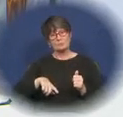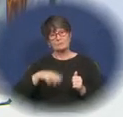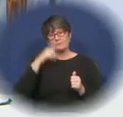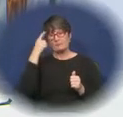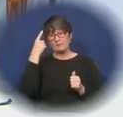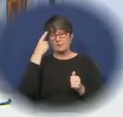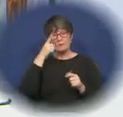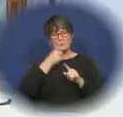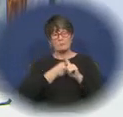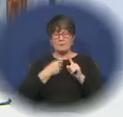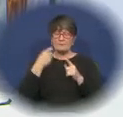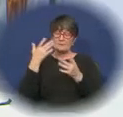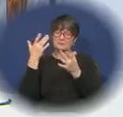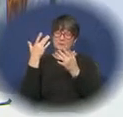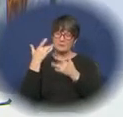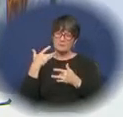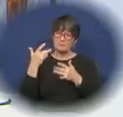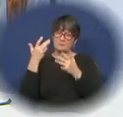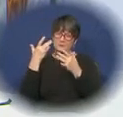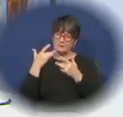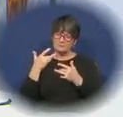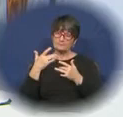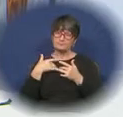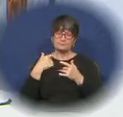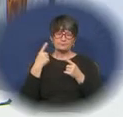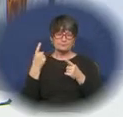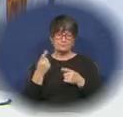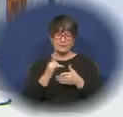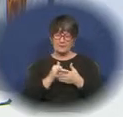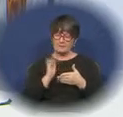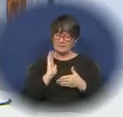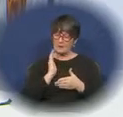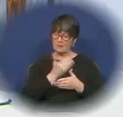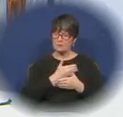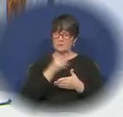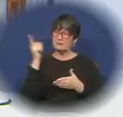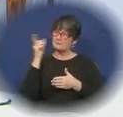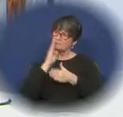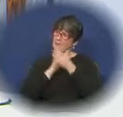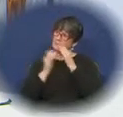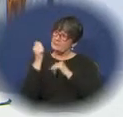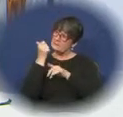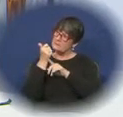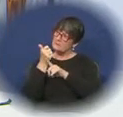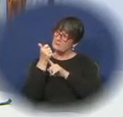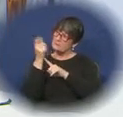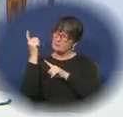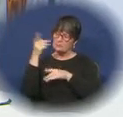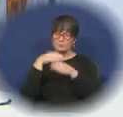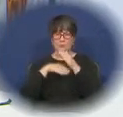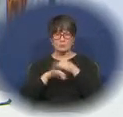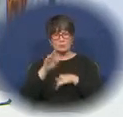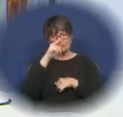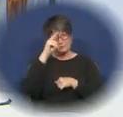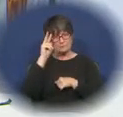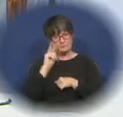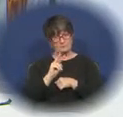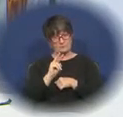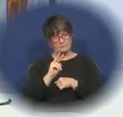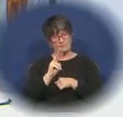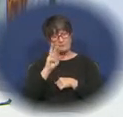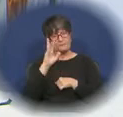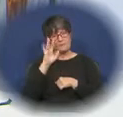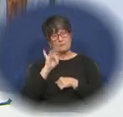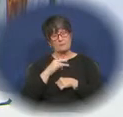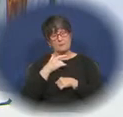For out of compassion for the waywardness that is ours, he humbled himself and was born of the Virgin. By